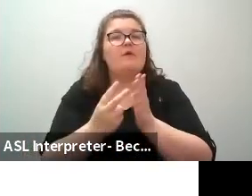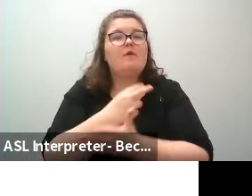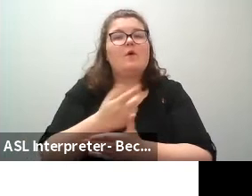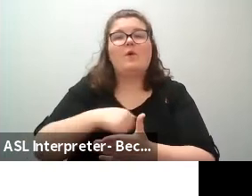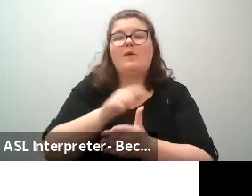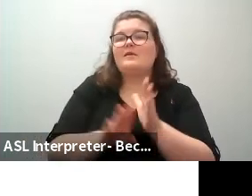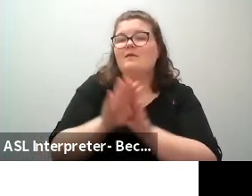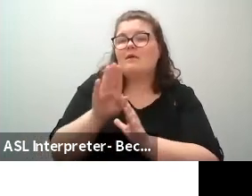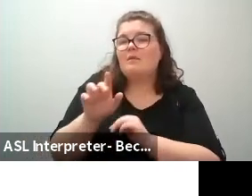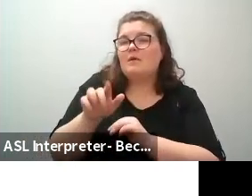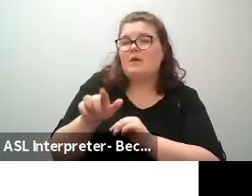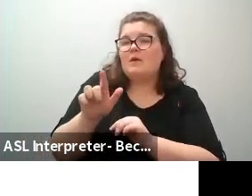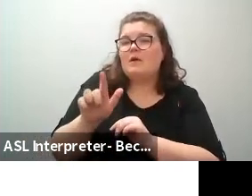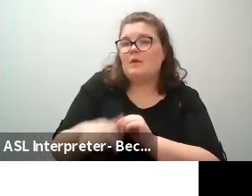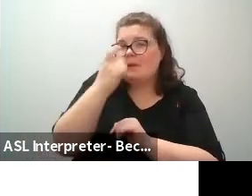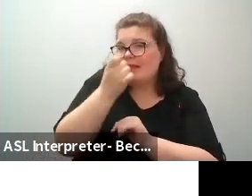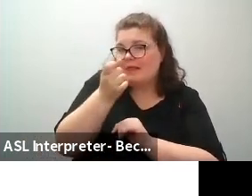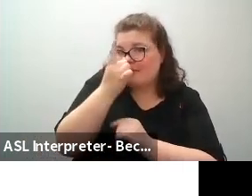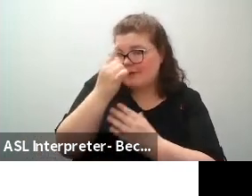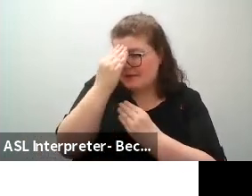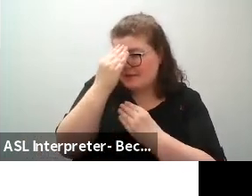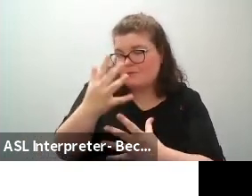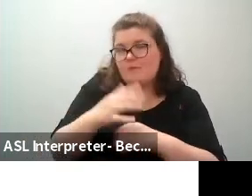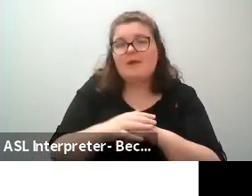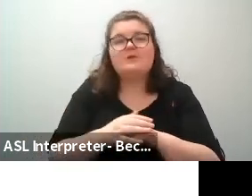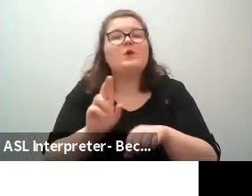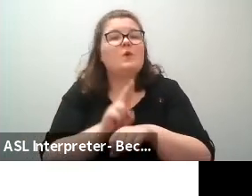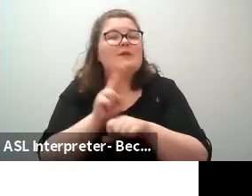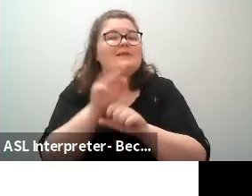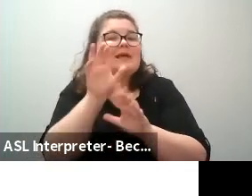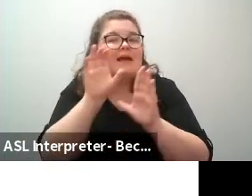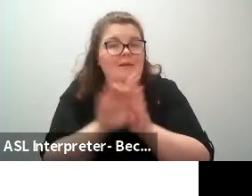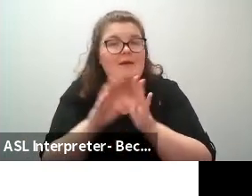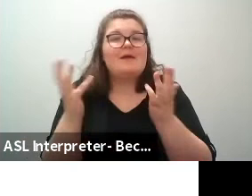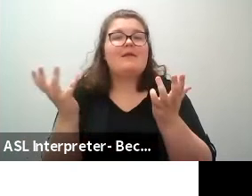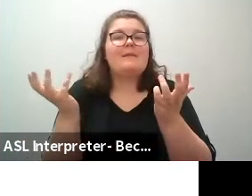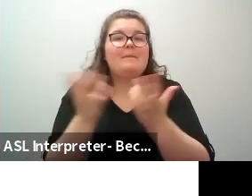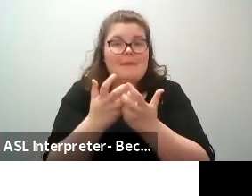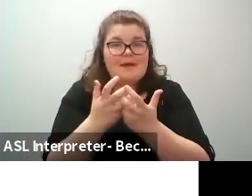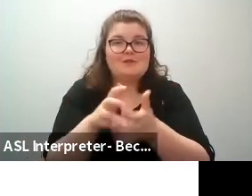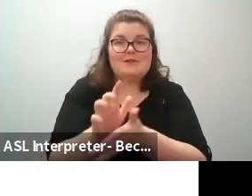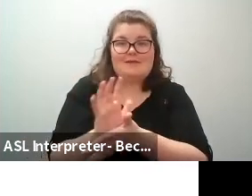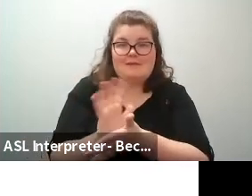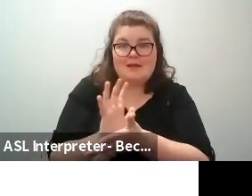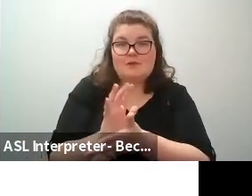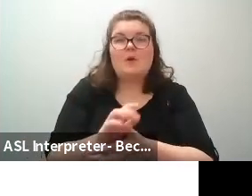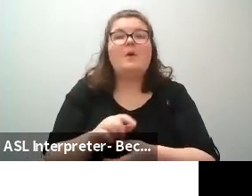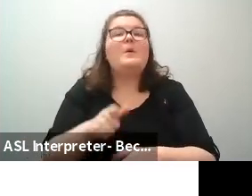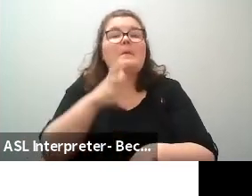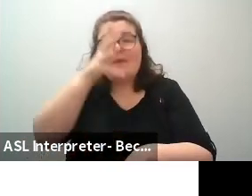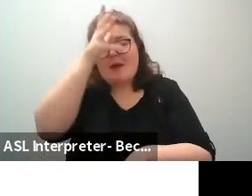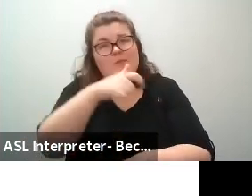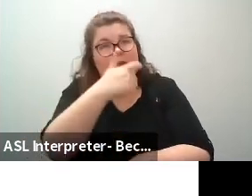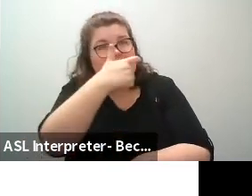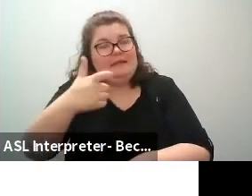content, including handouts with specifically images that matched the videos and what parents would see in the videos.